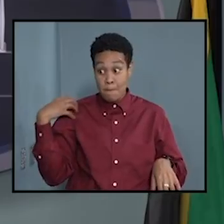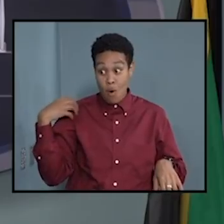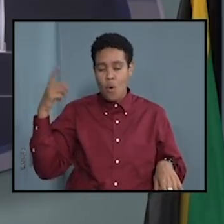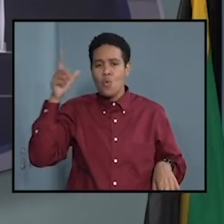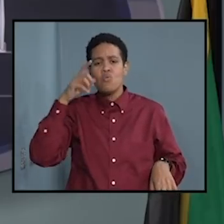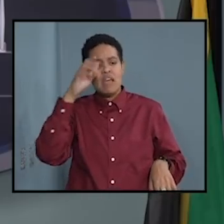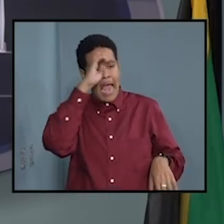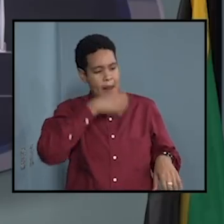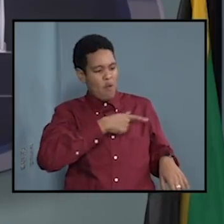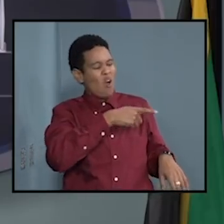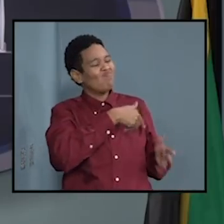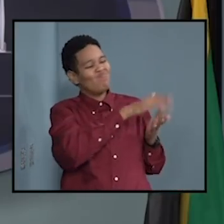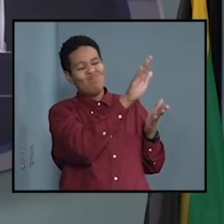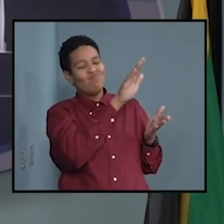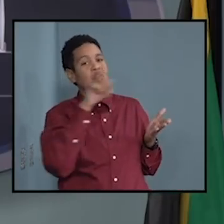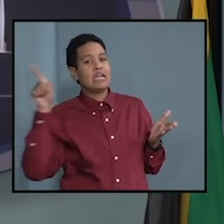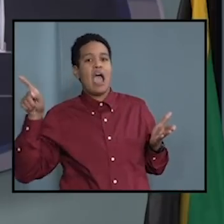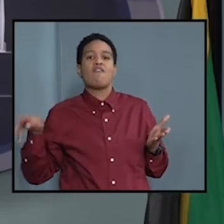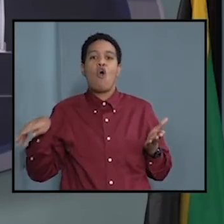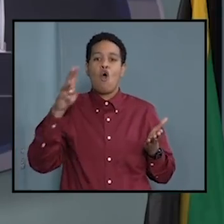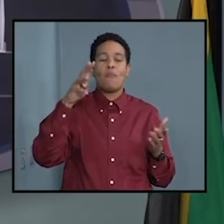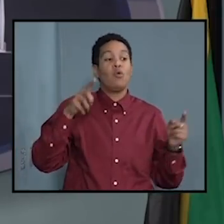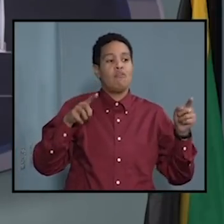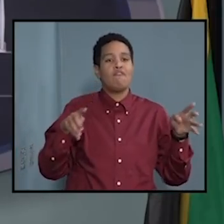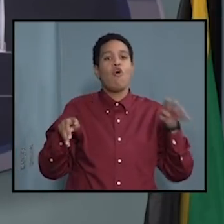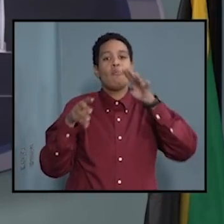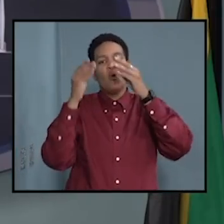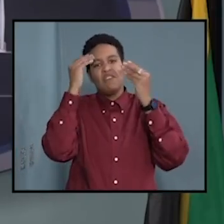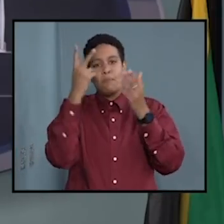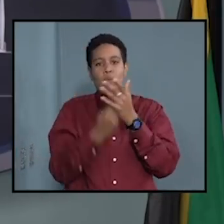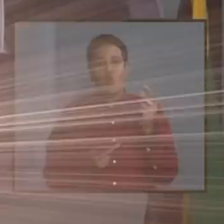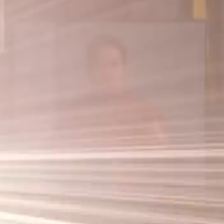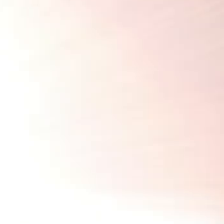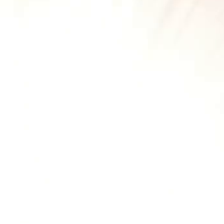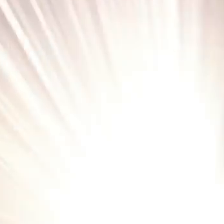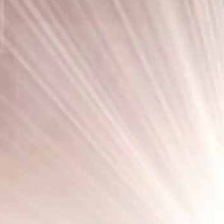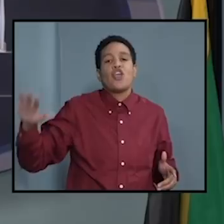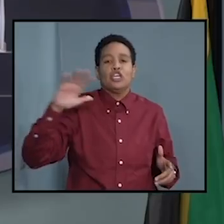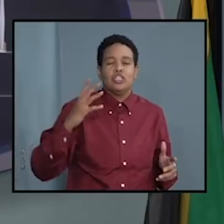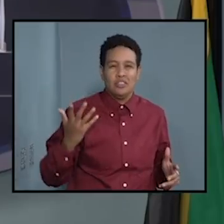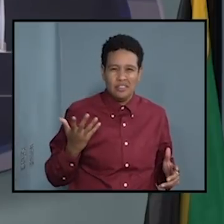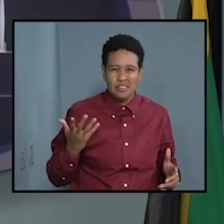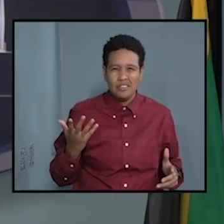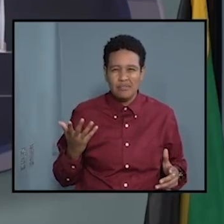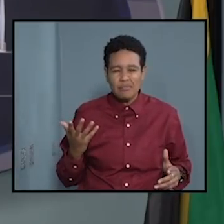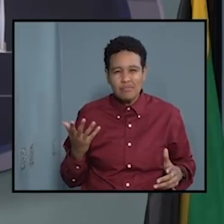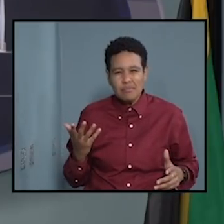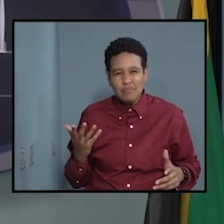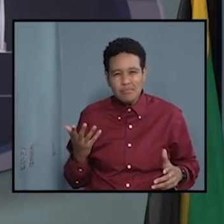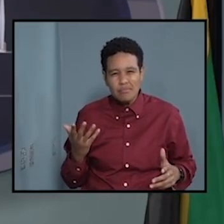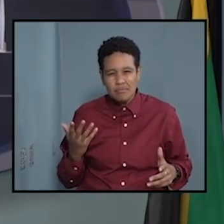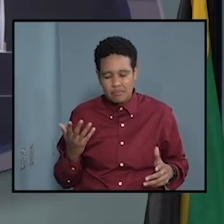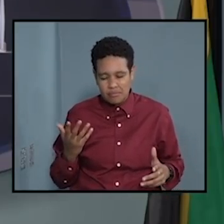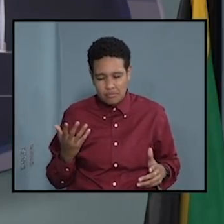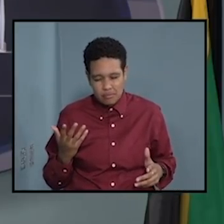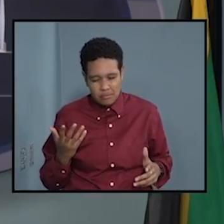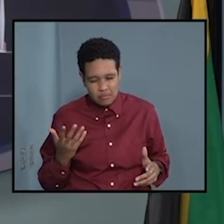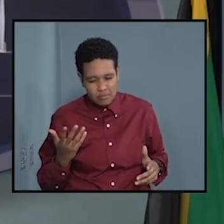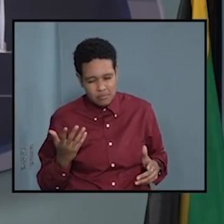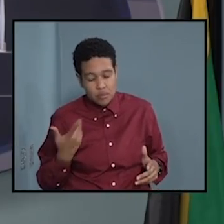the website of Tax Administration Jamaica. We are focusing